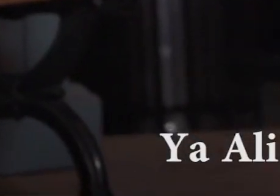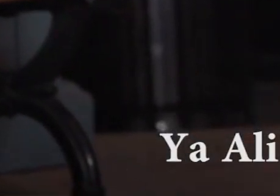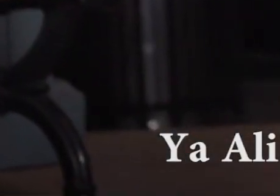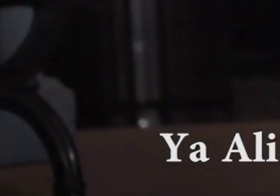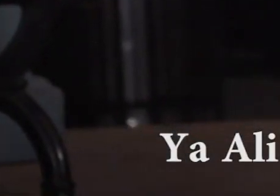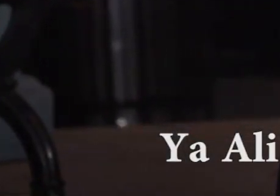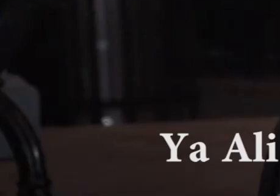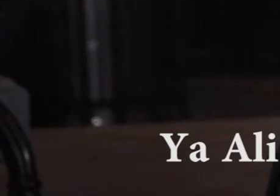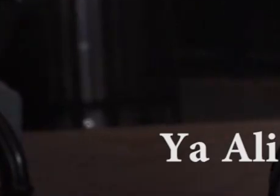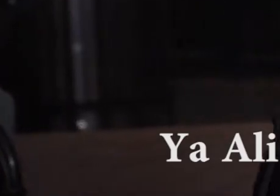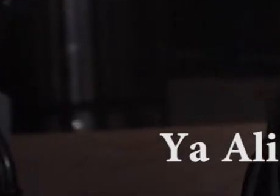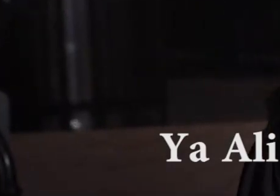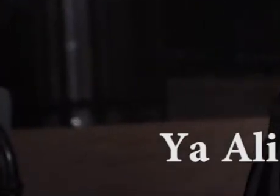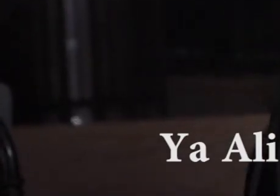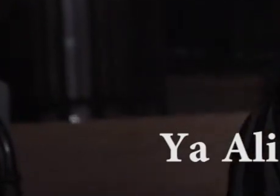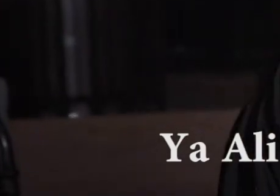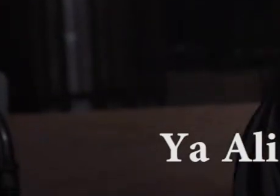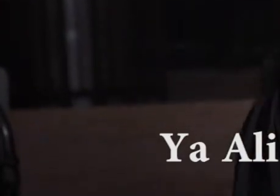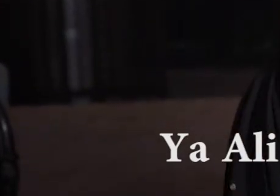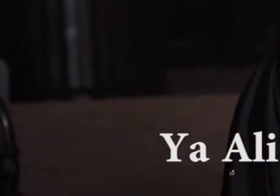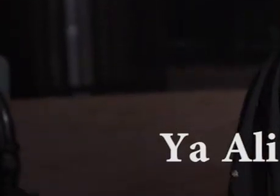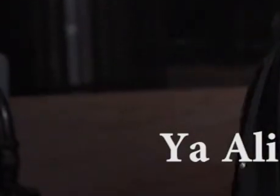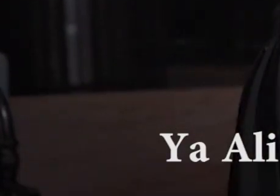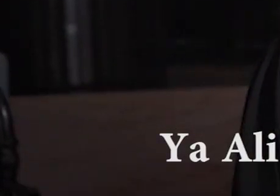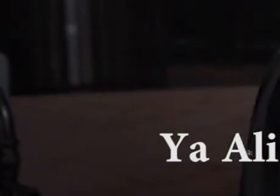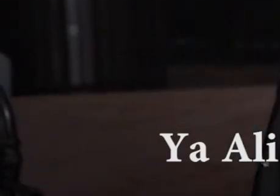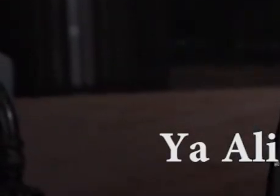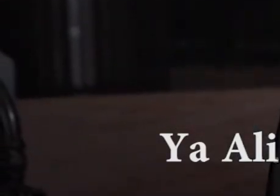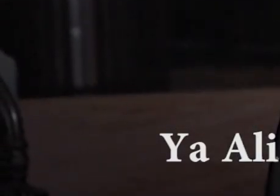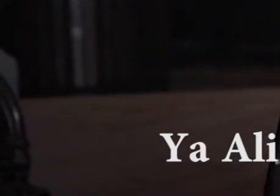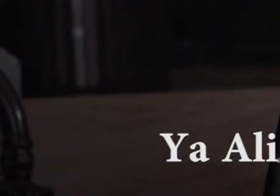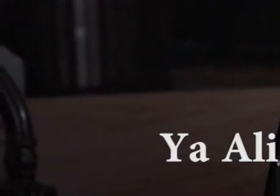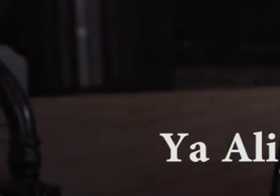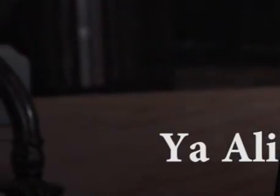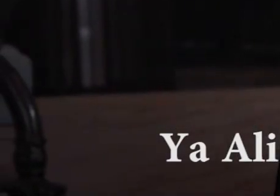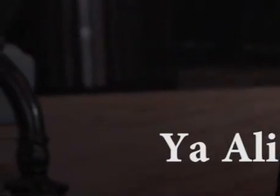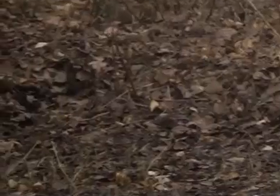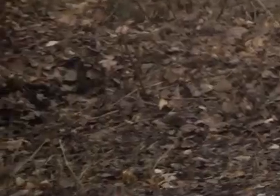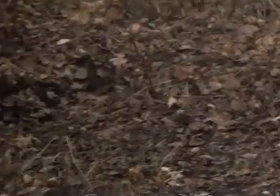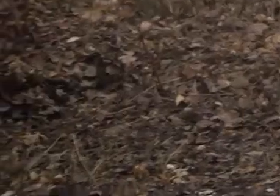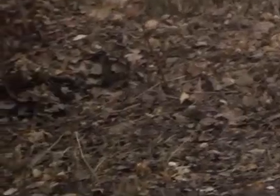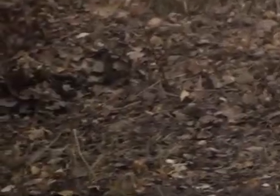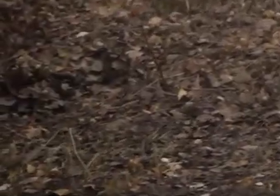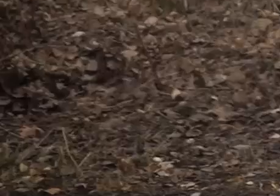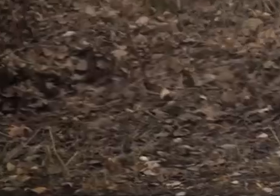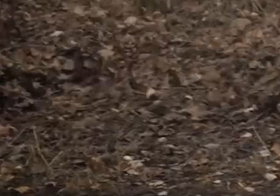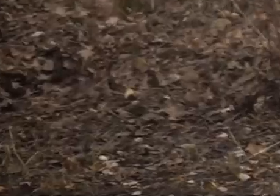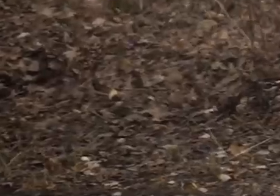Ali, Ya Ali, Ya Ali, Ya Ali.